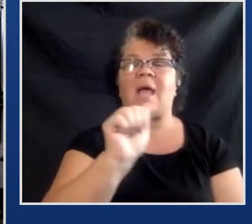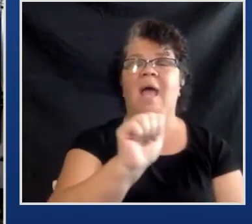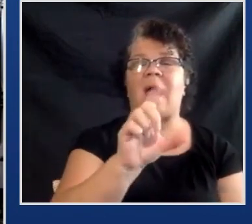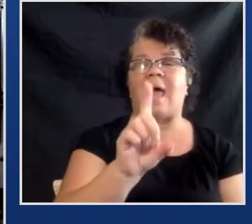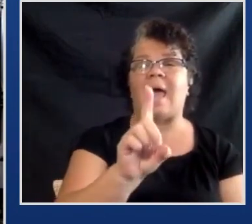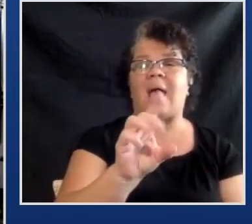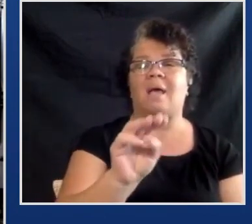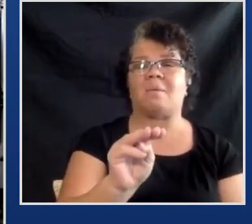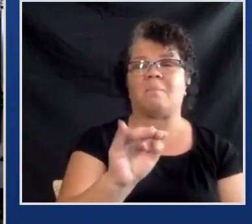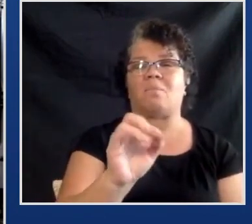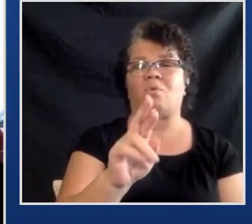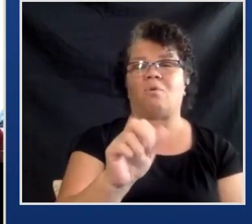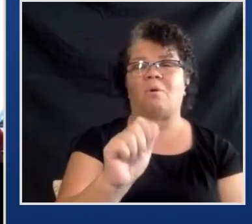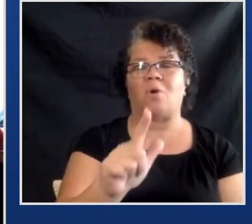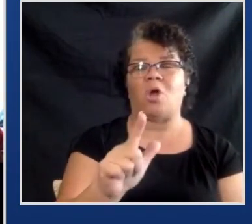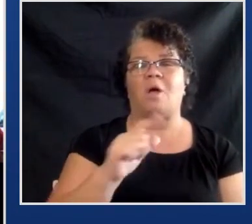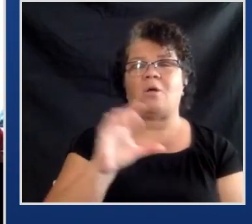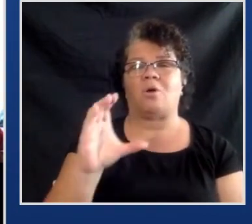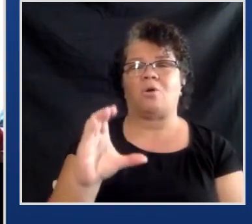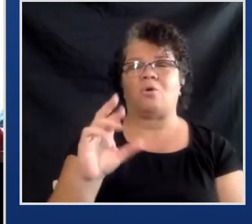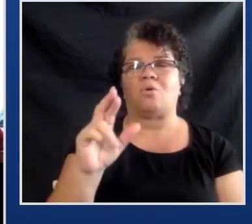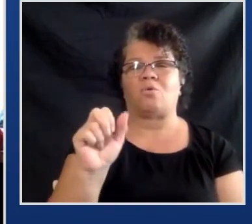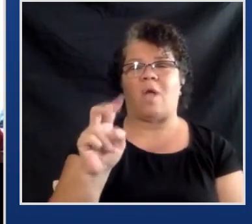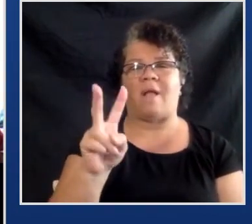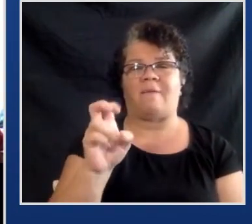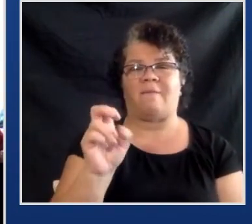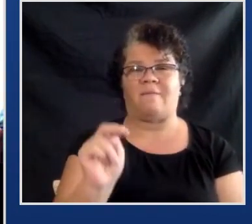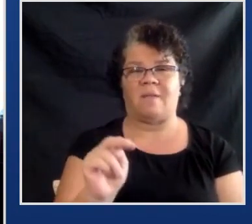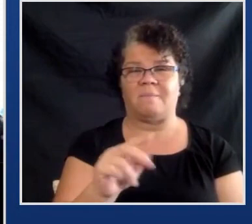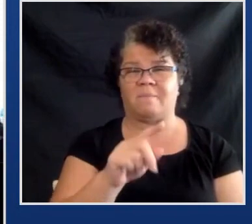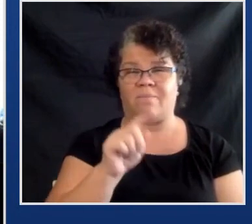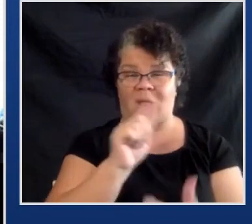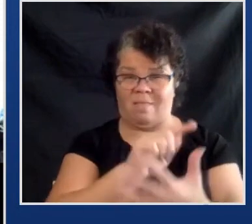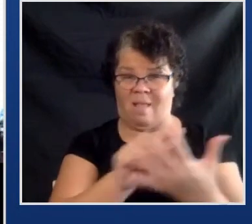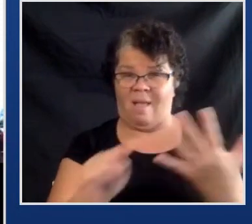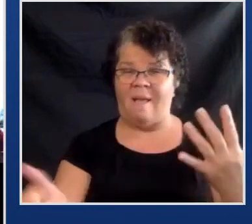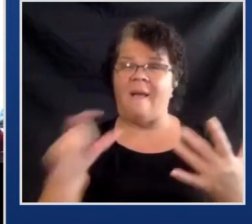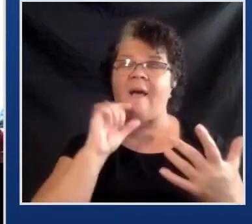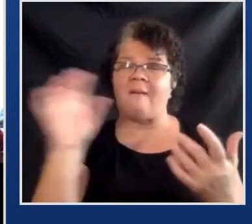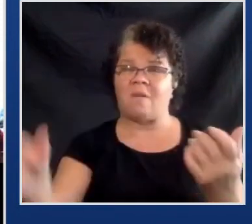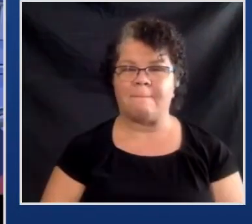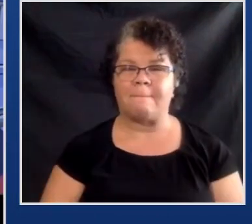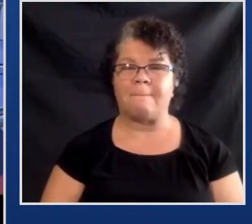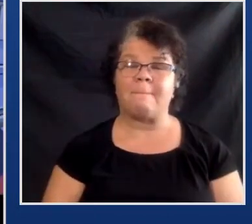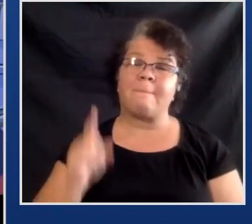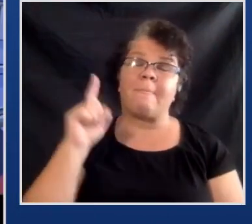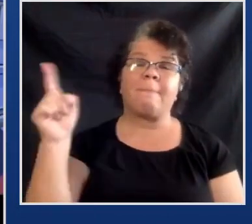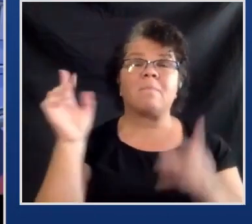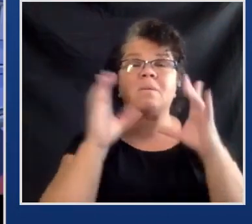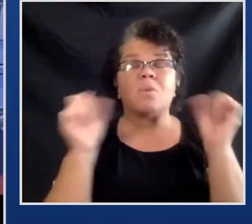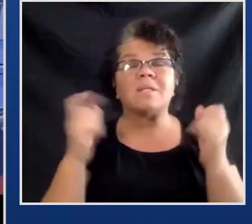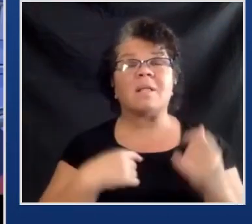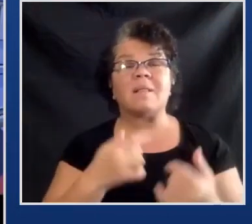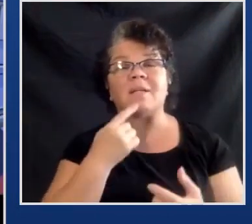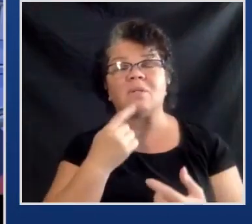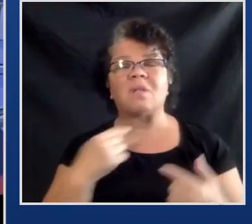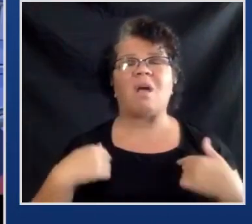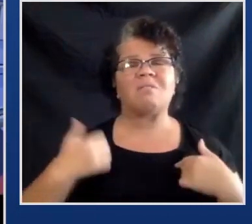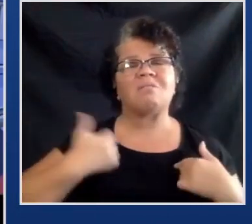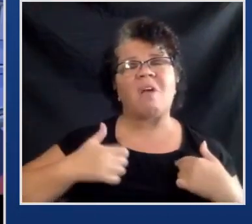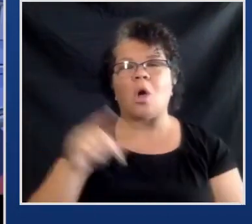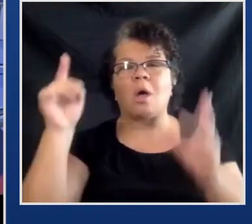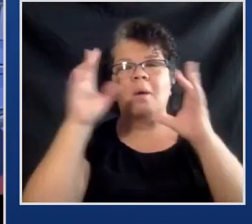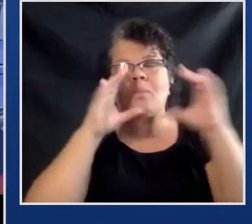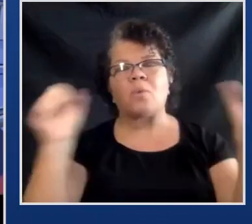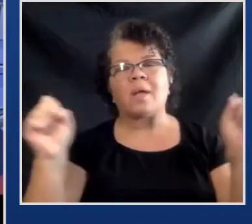other four-stars, they've endorsed me, saying they'd be proud to have me as their commander. The tough guy, the macho